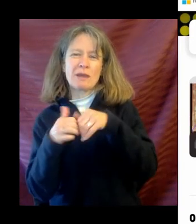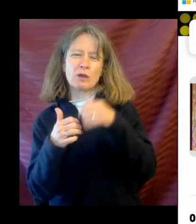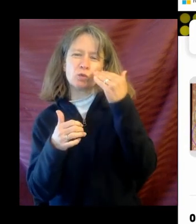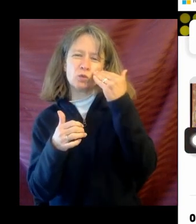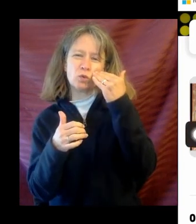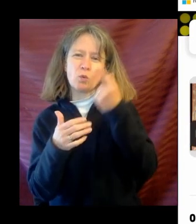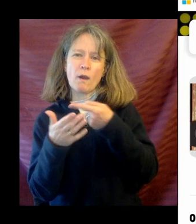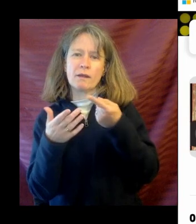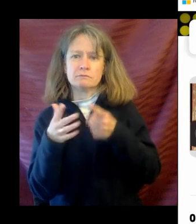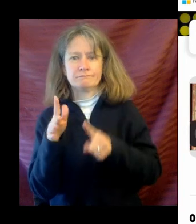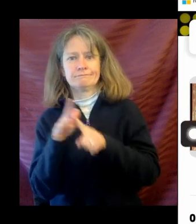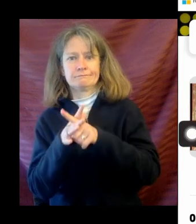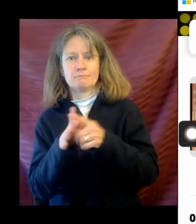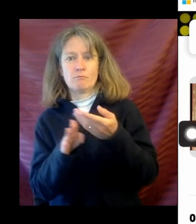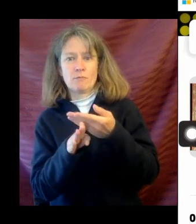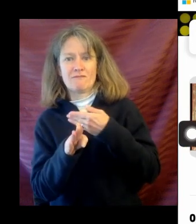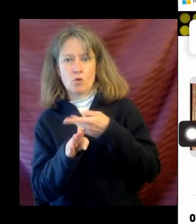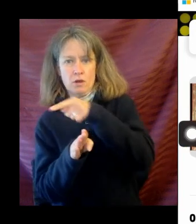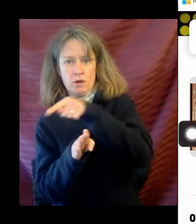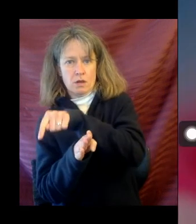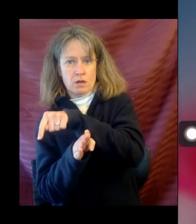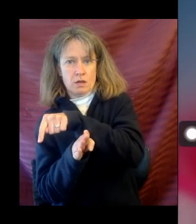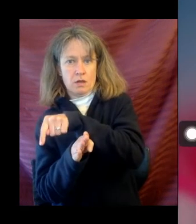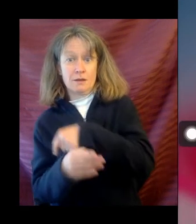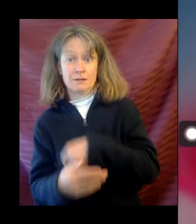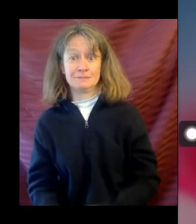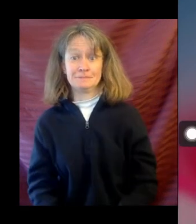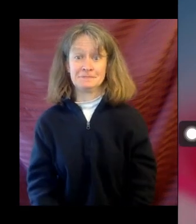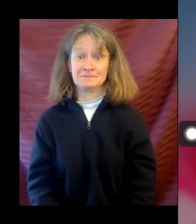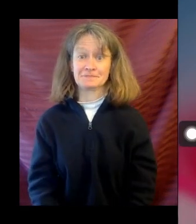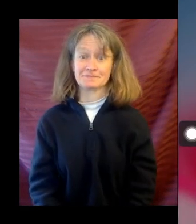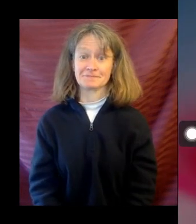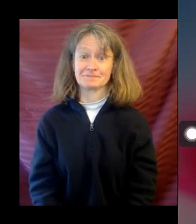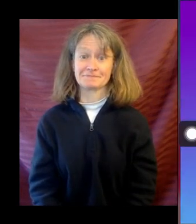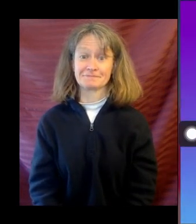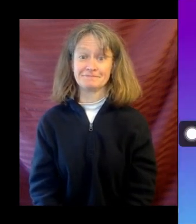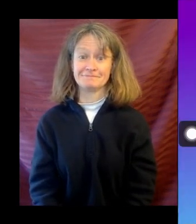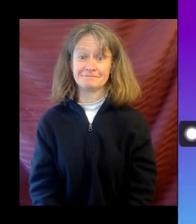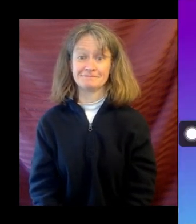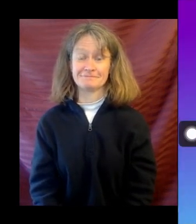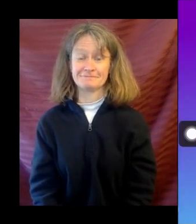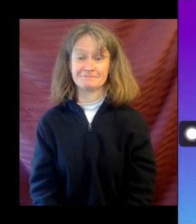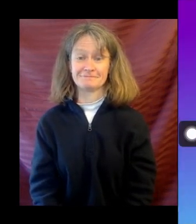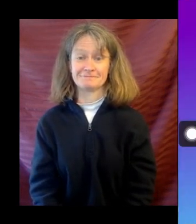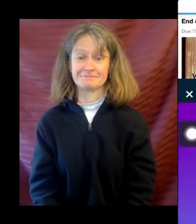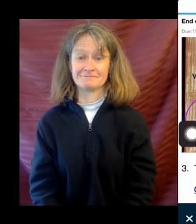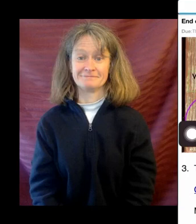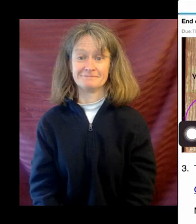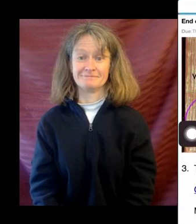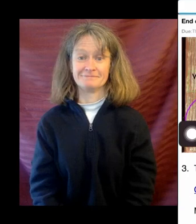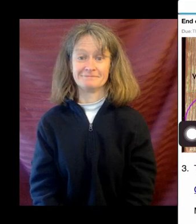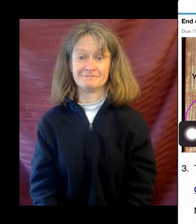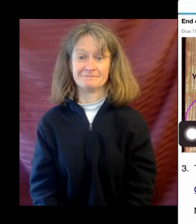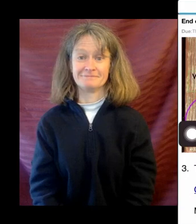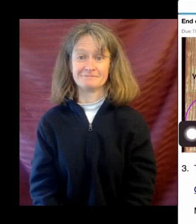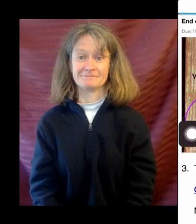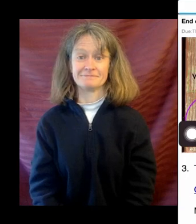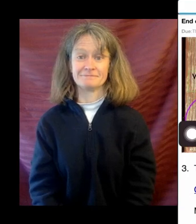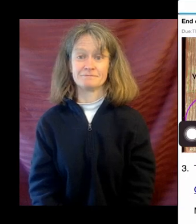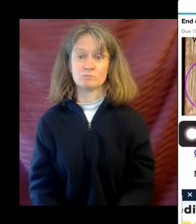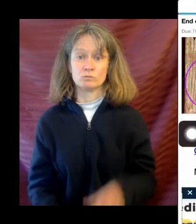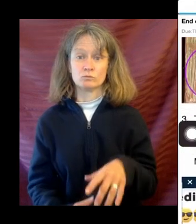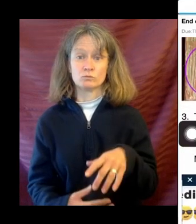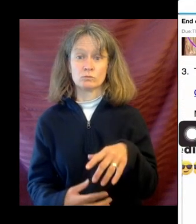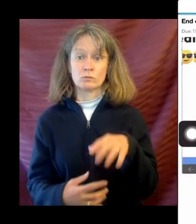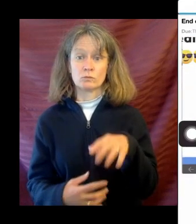what comes before. Once you finish your flip